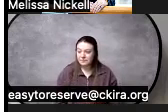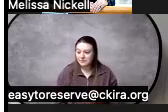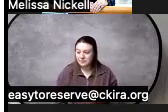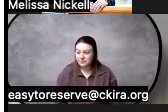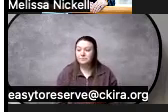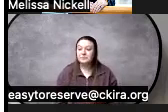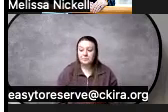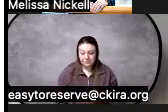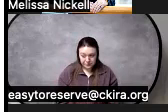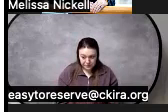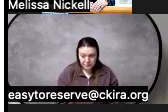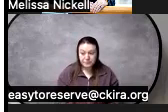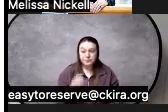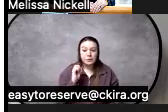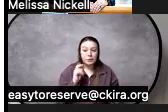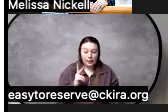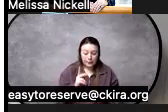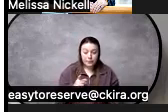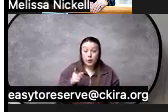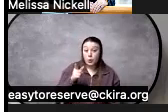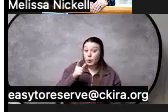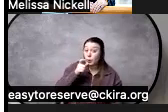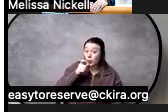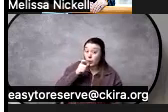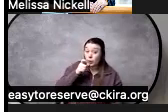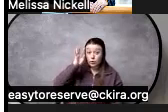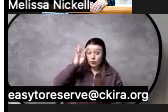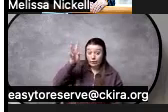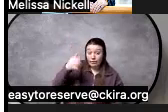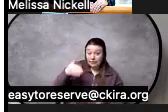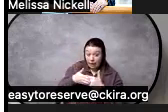Okay, so what the creator of this slide did well was properly,